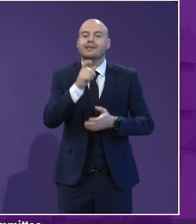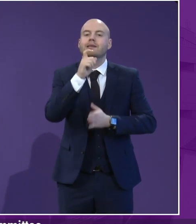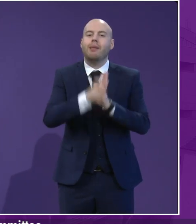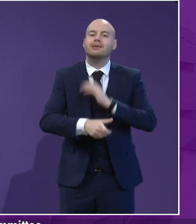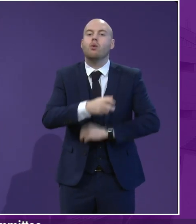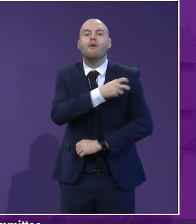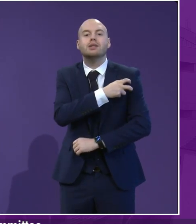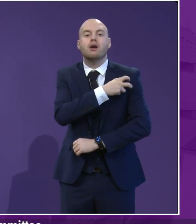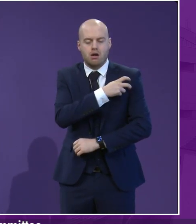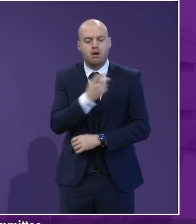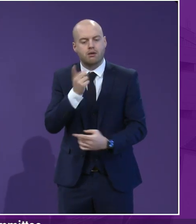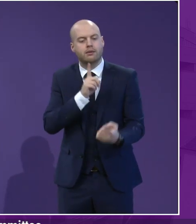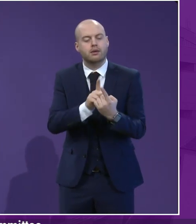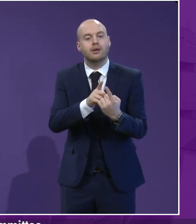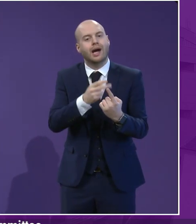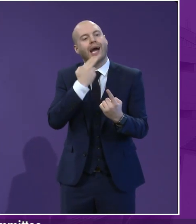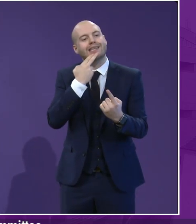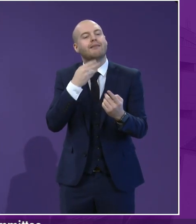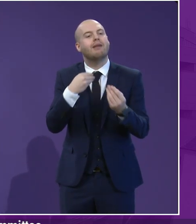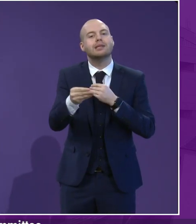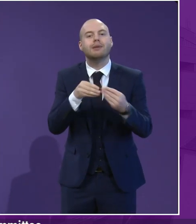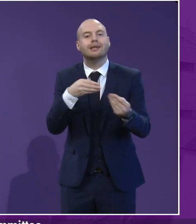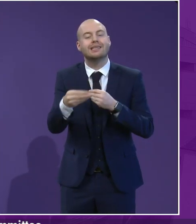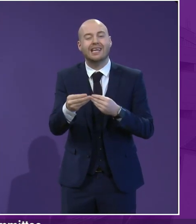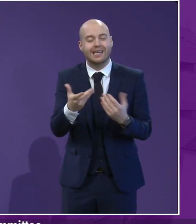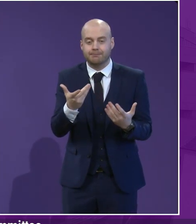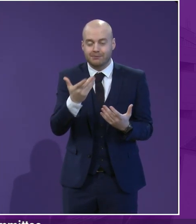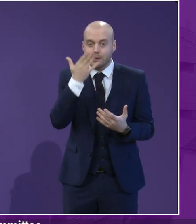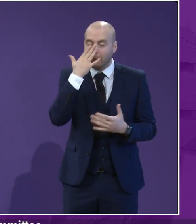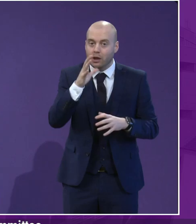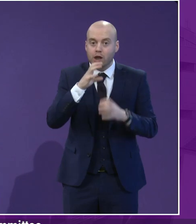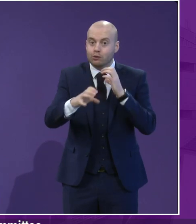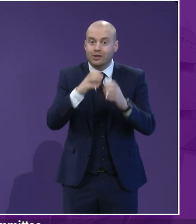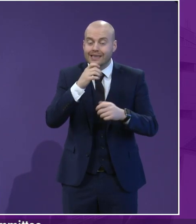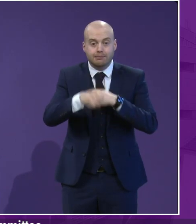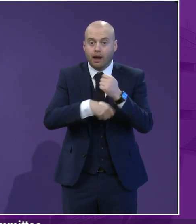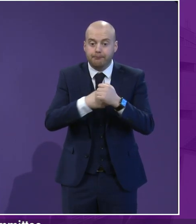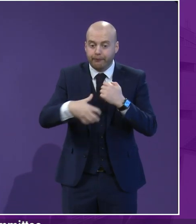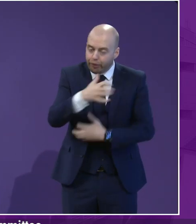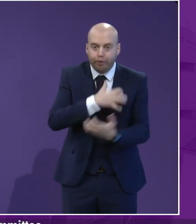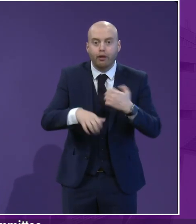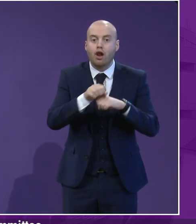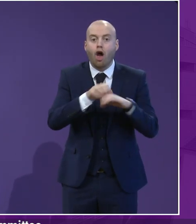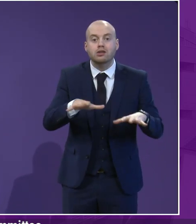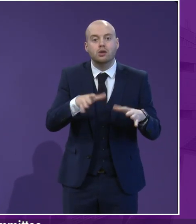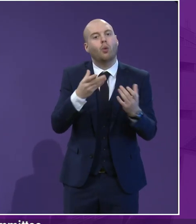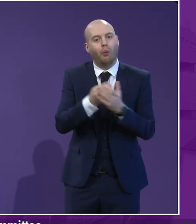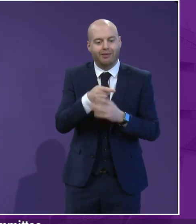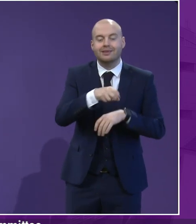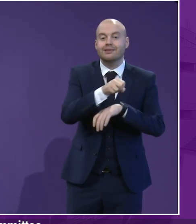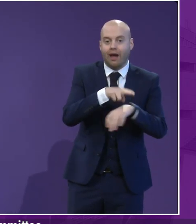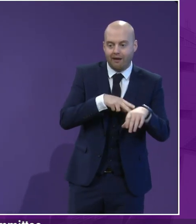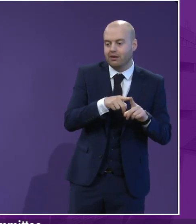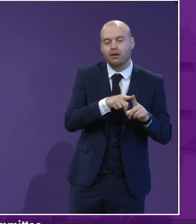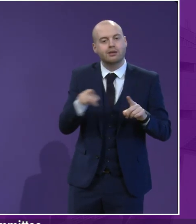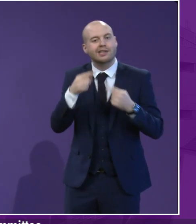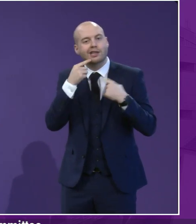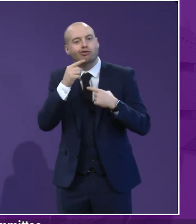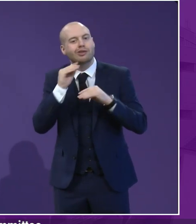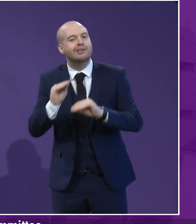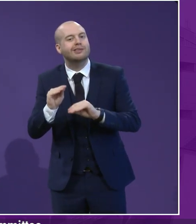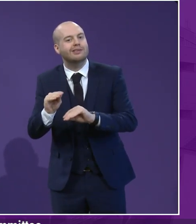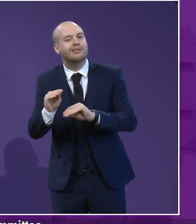again, hasn't been in the support plan in the first place. You know, I think that a student has an appointment with a disability officer